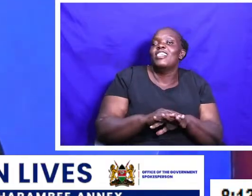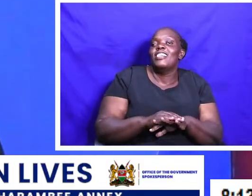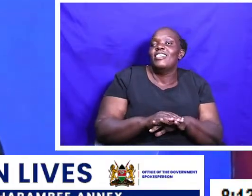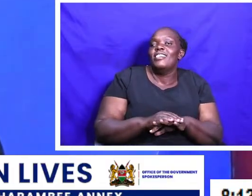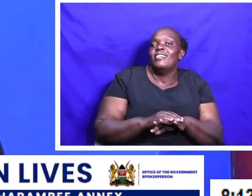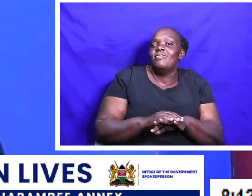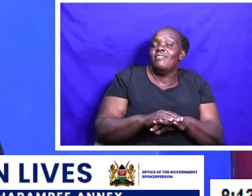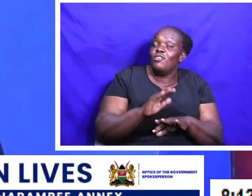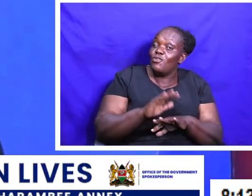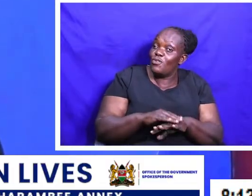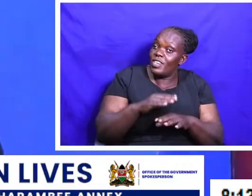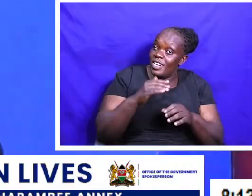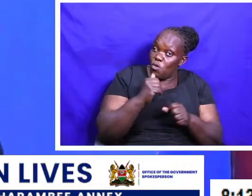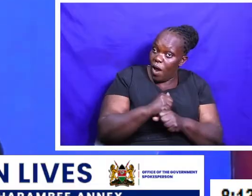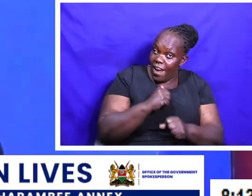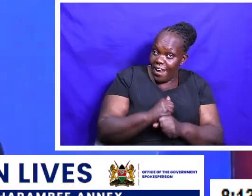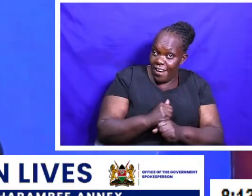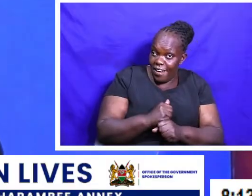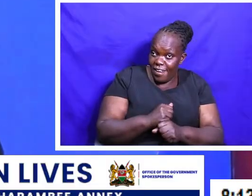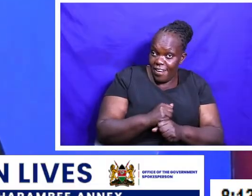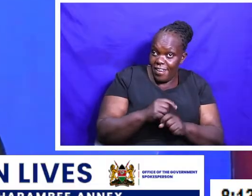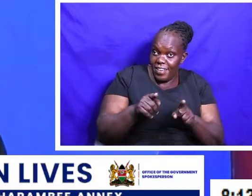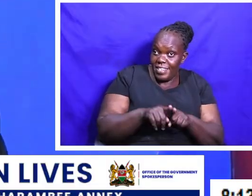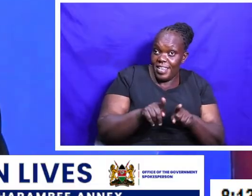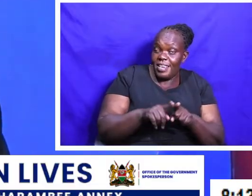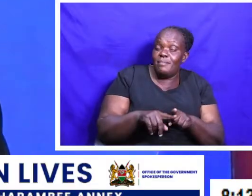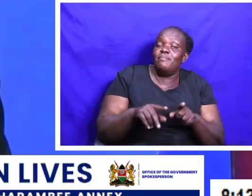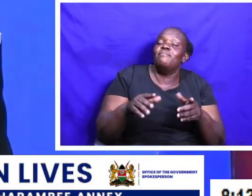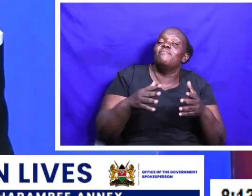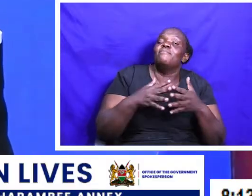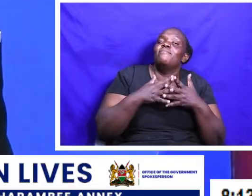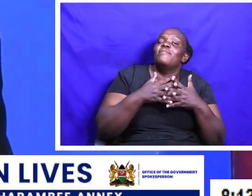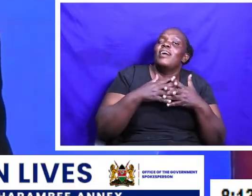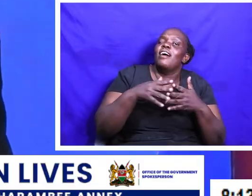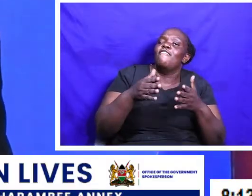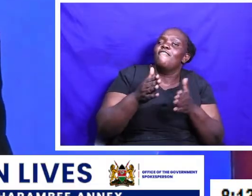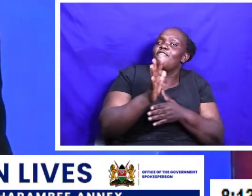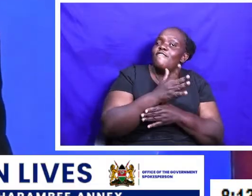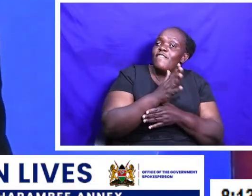lesson. And even this fish cage farming,